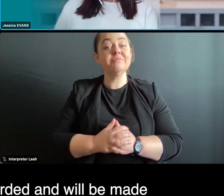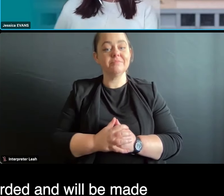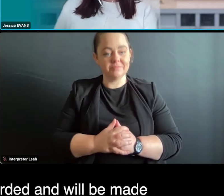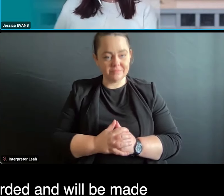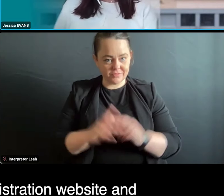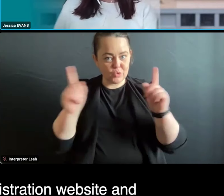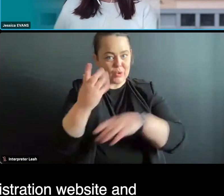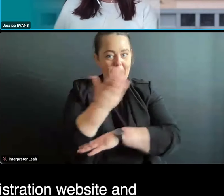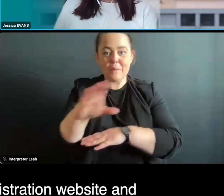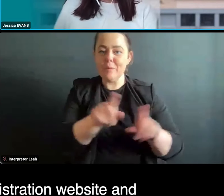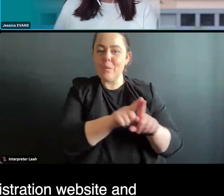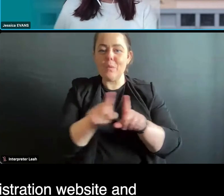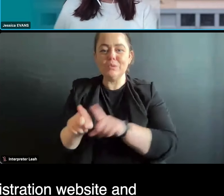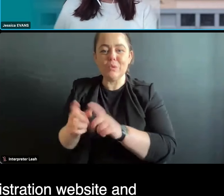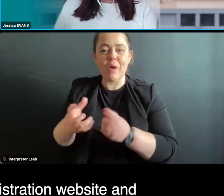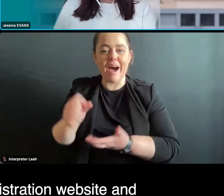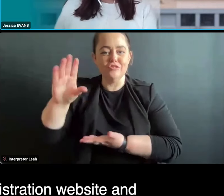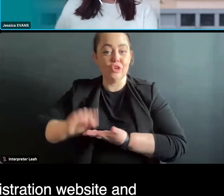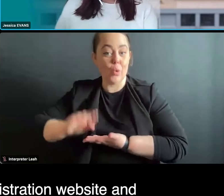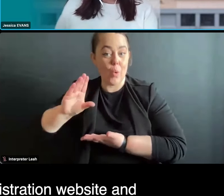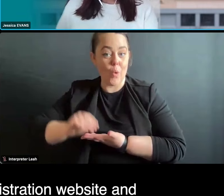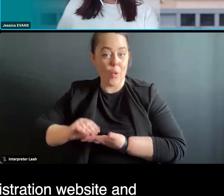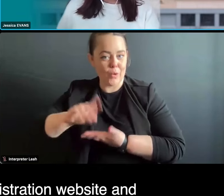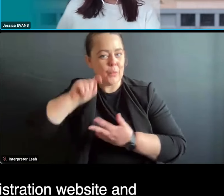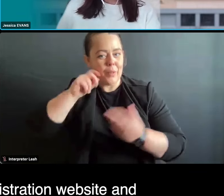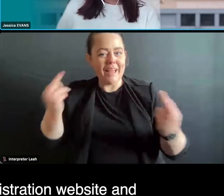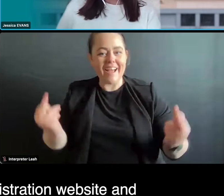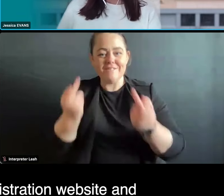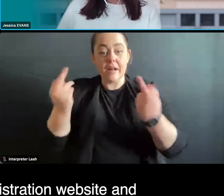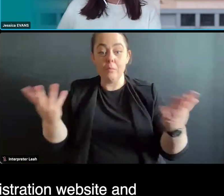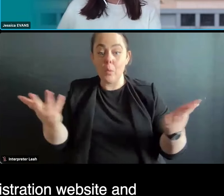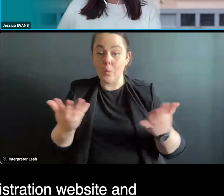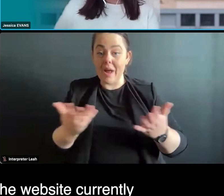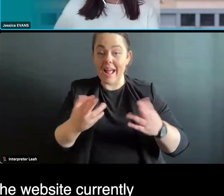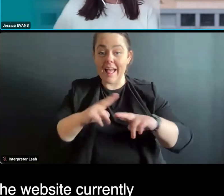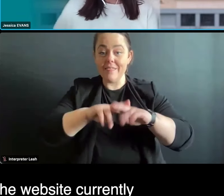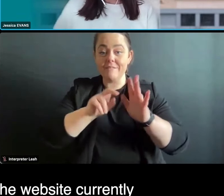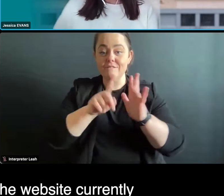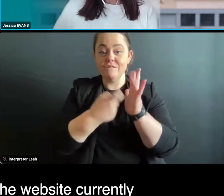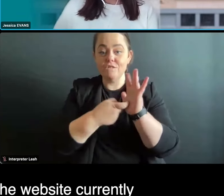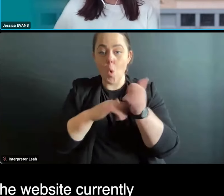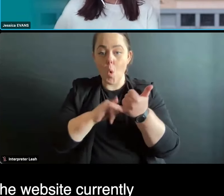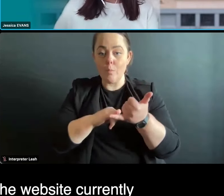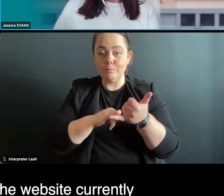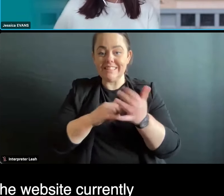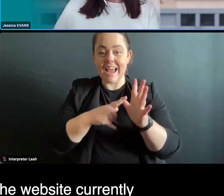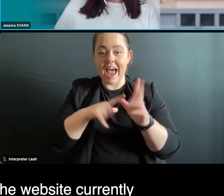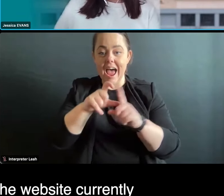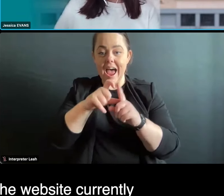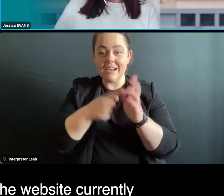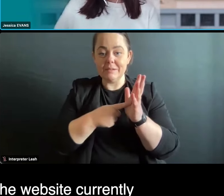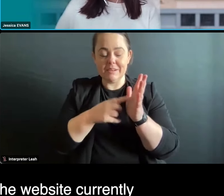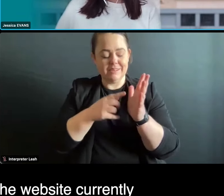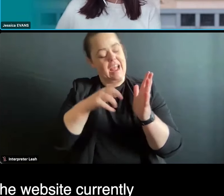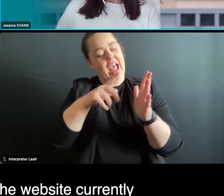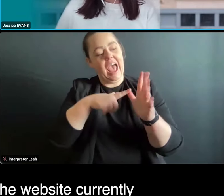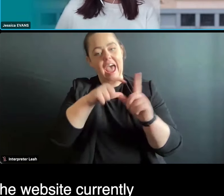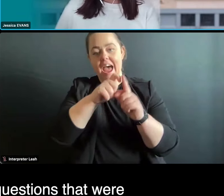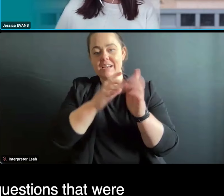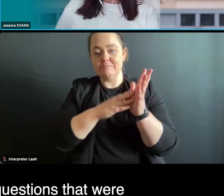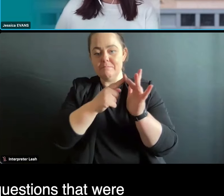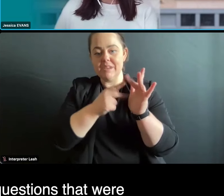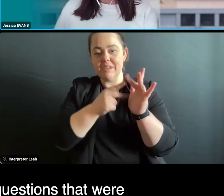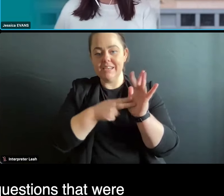recorded and will be made available on the Forms Administration website. And I'd also like to point out that the website